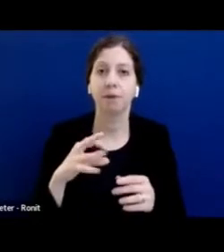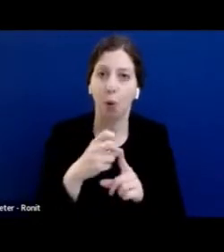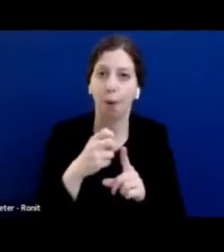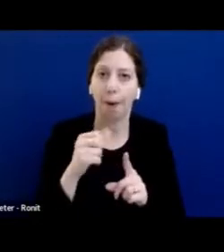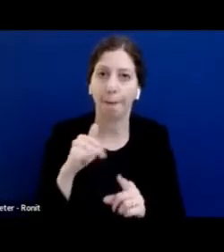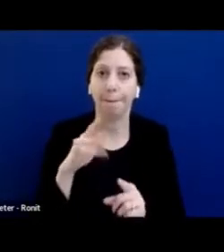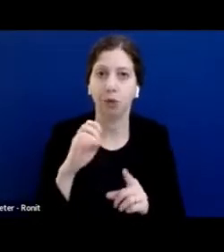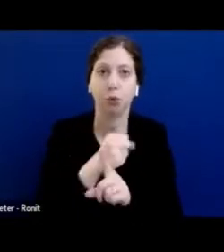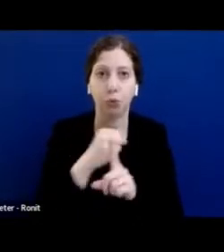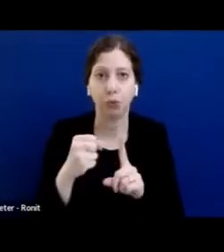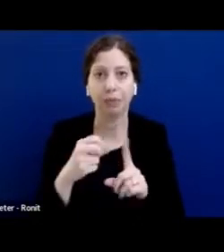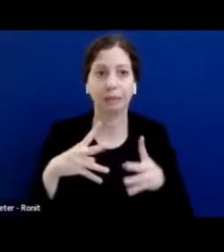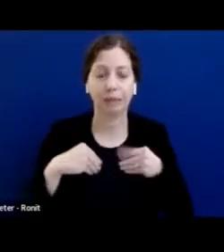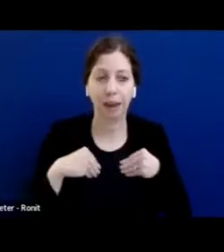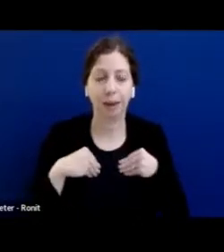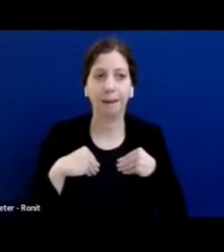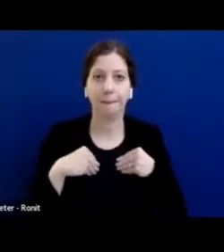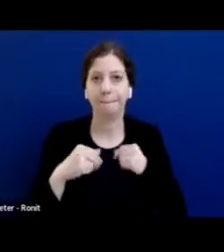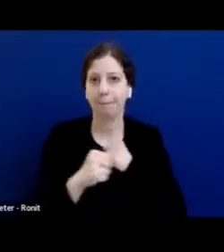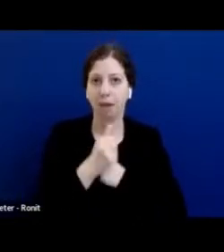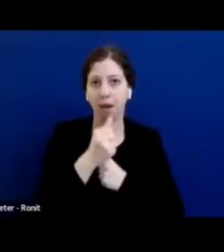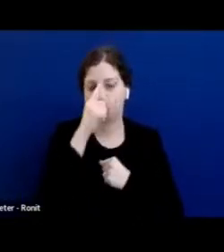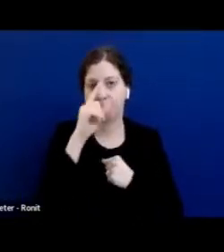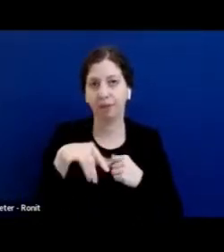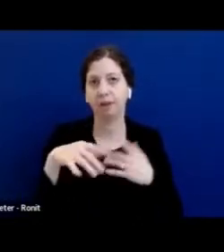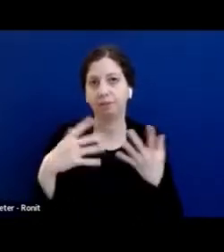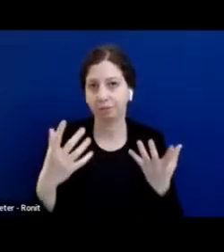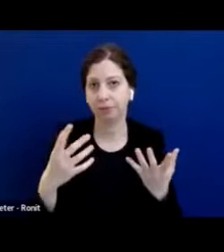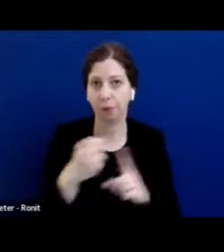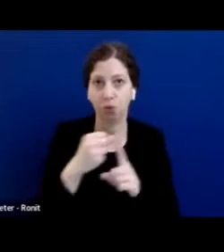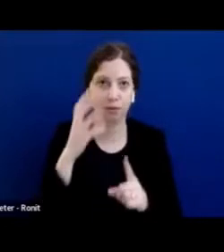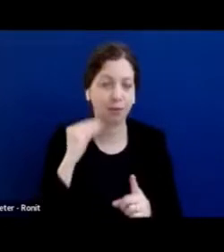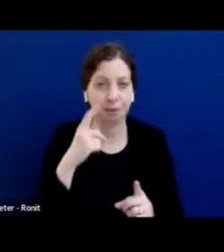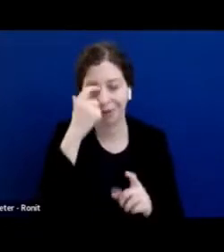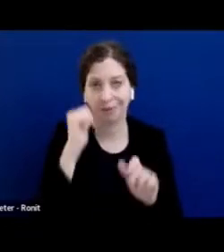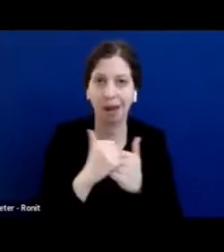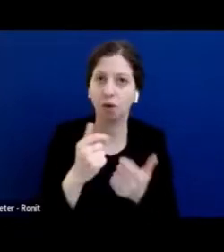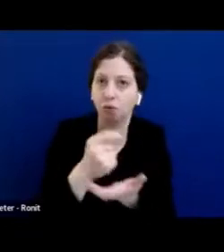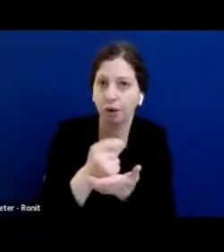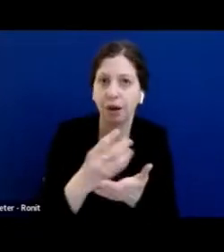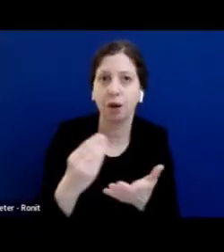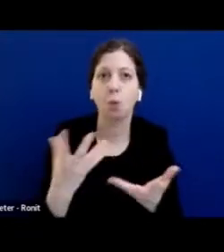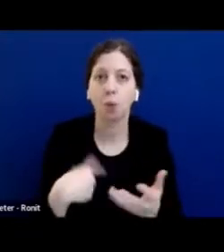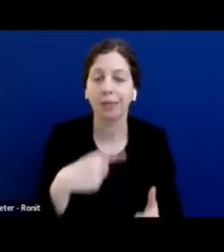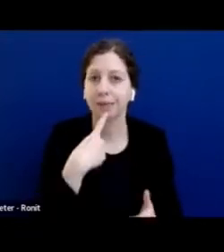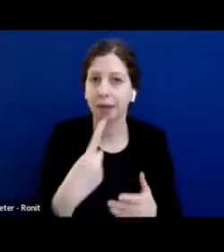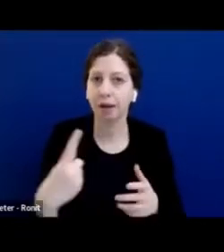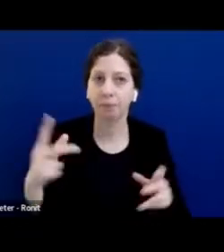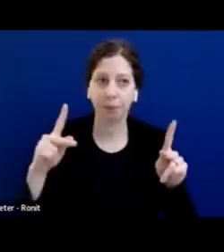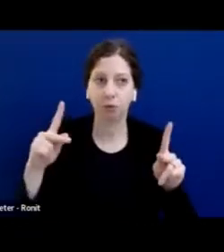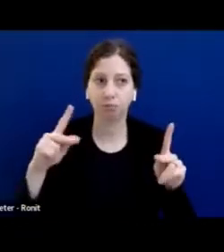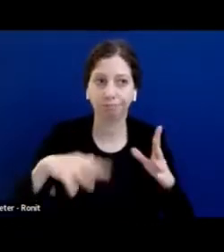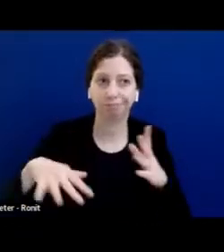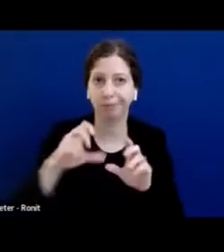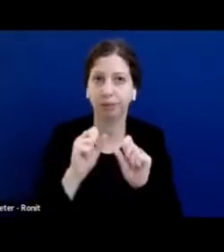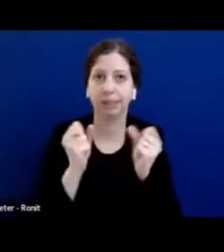take blame for the abuse that they've experienced. And a lot of times that's because how they're treated and what we tell people as a society, but